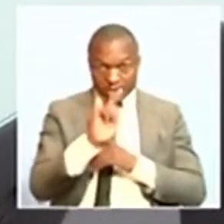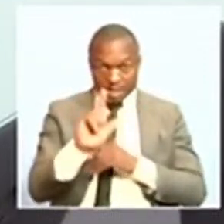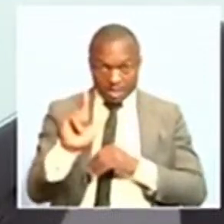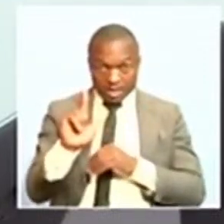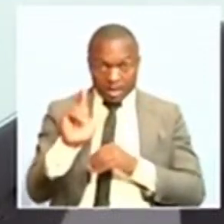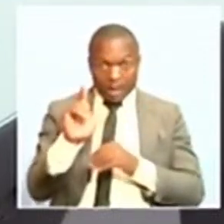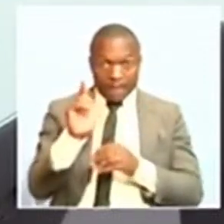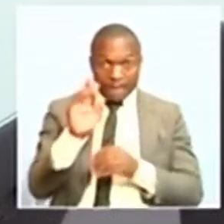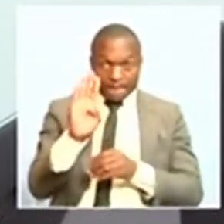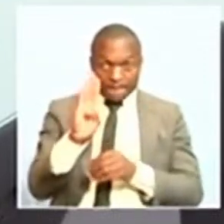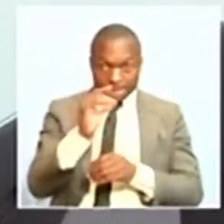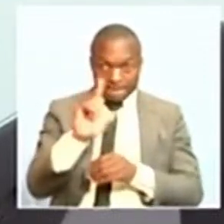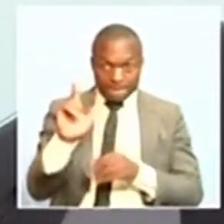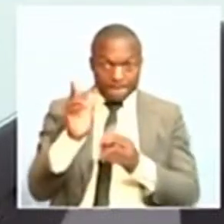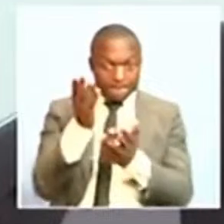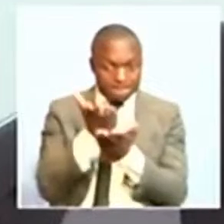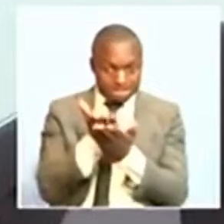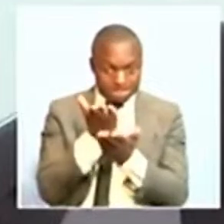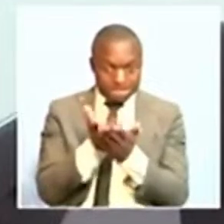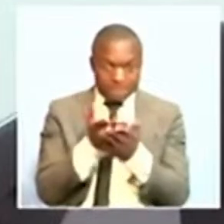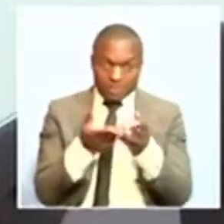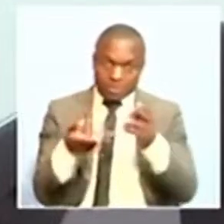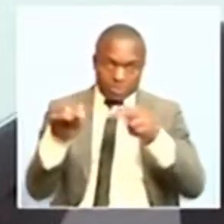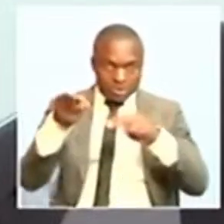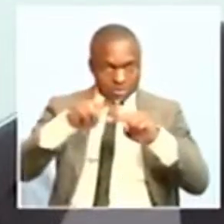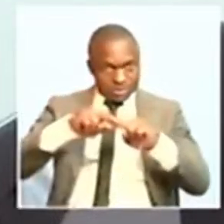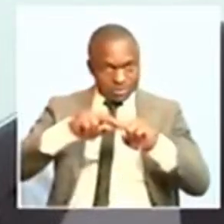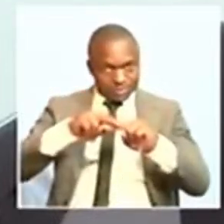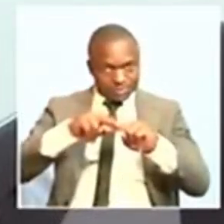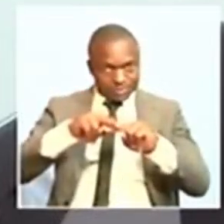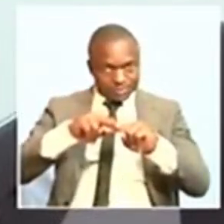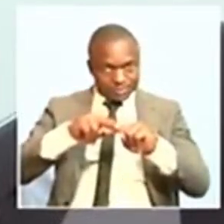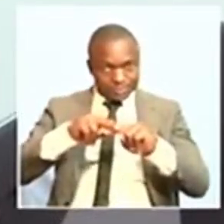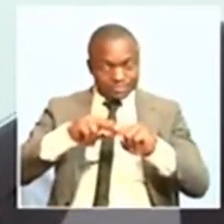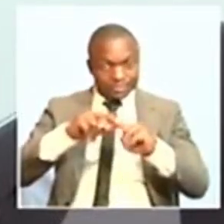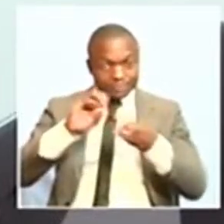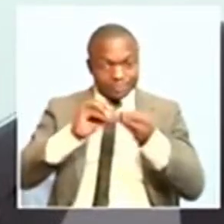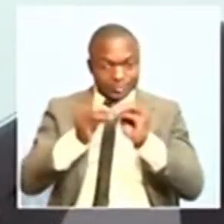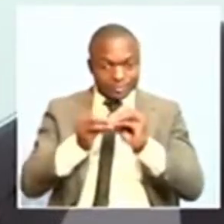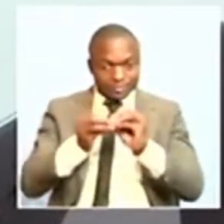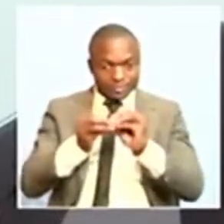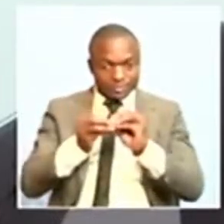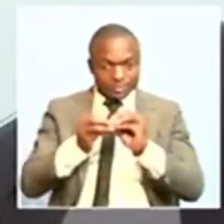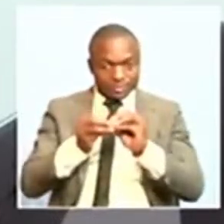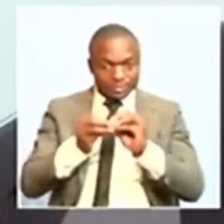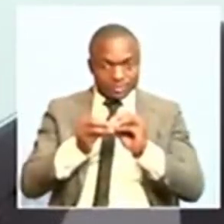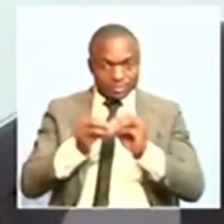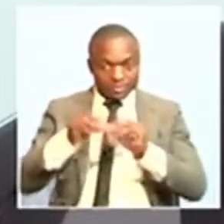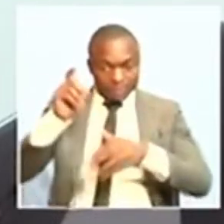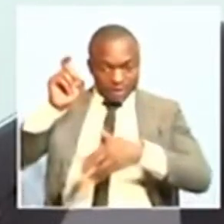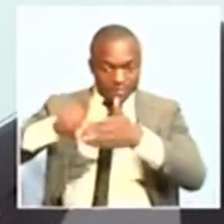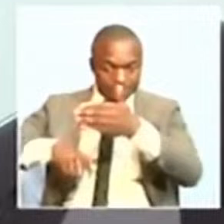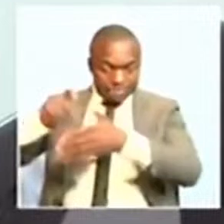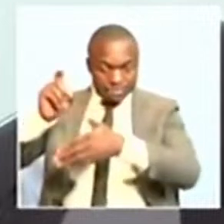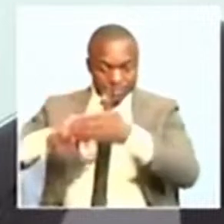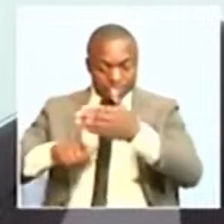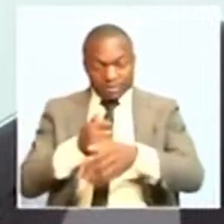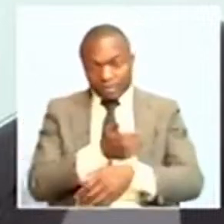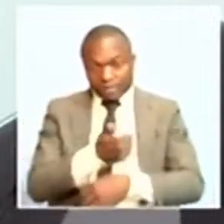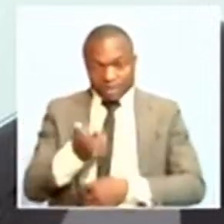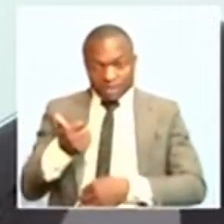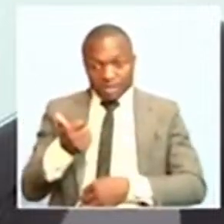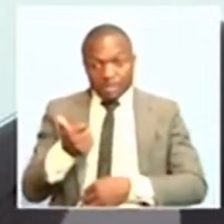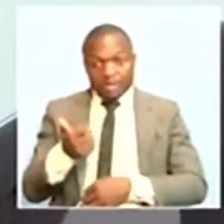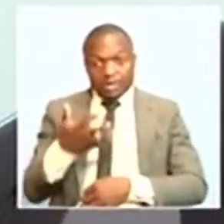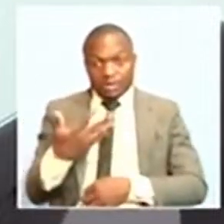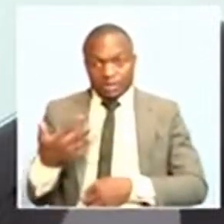the bill also proposes to increase the rate of levying the excise duty for non-alcoholic beverages for